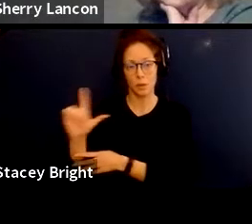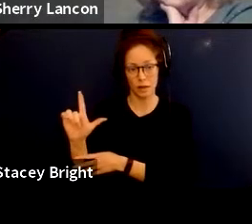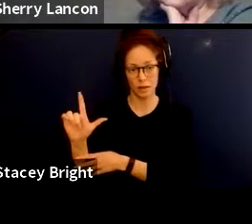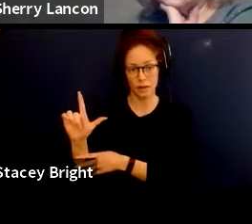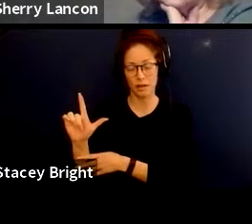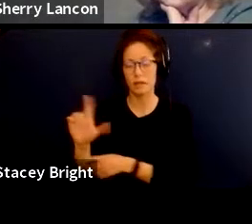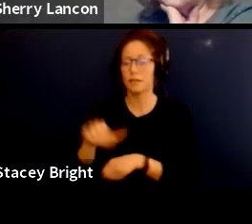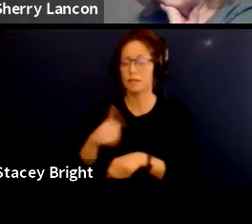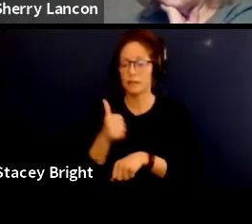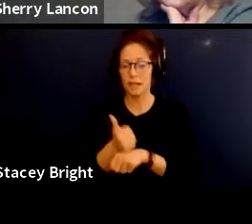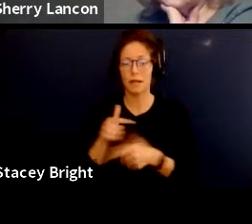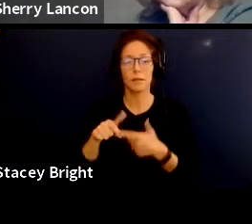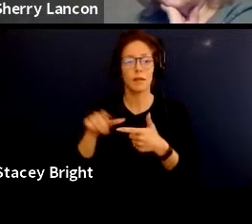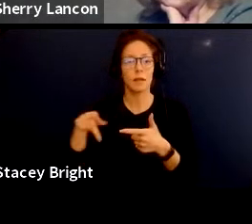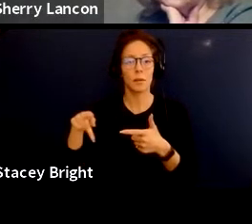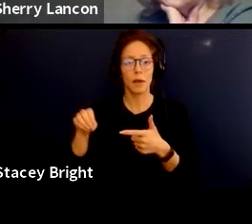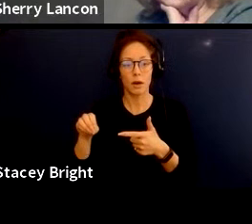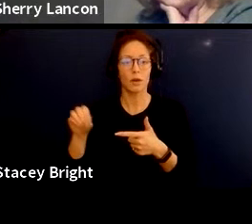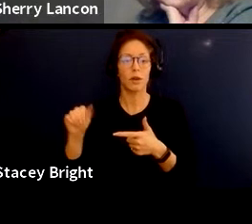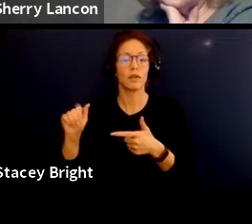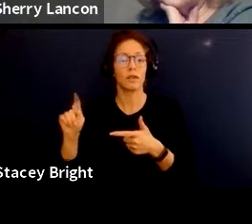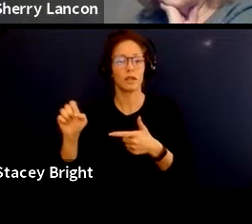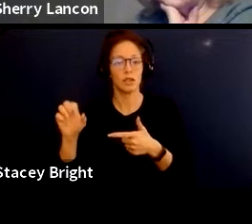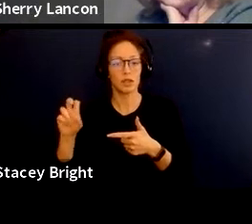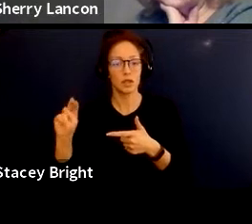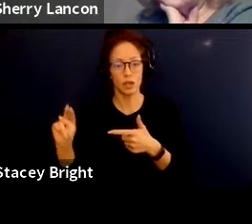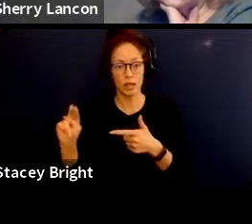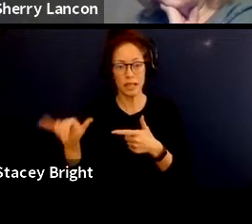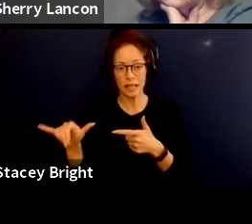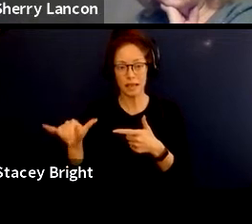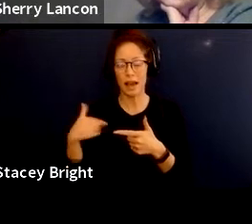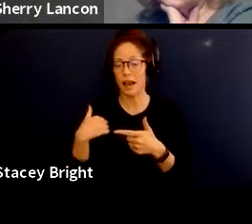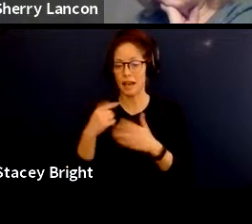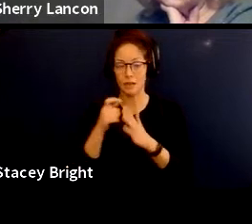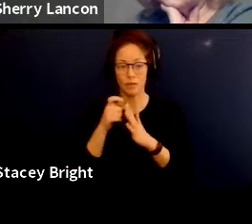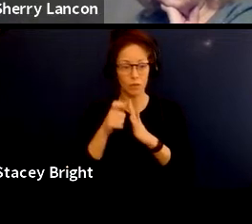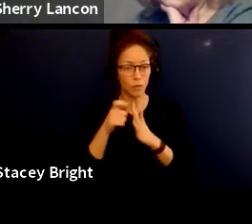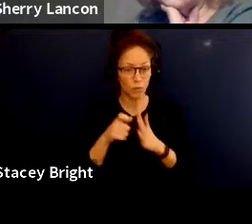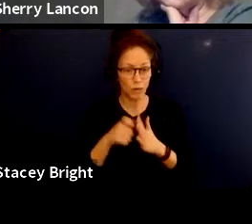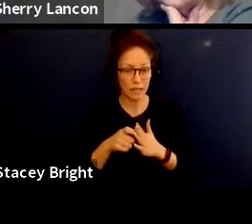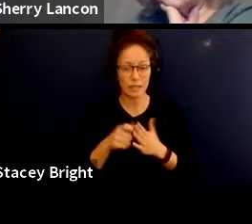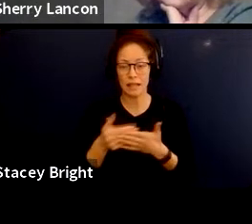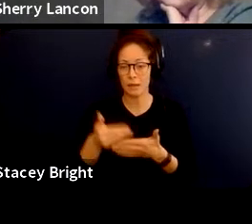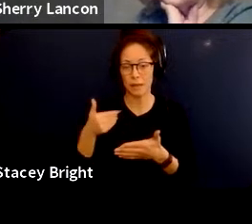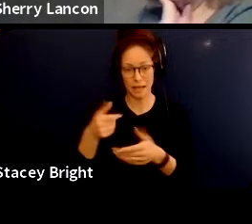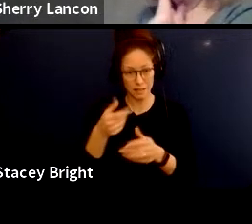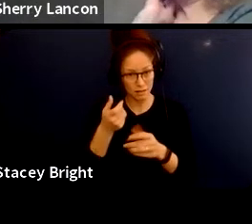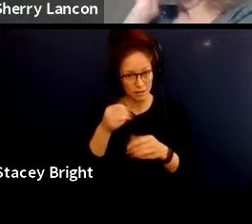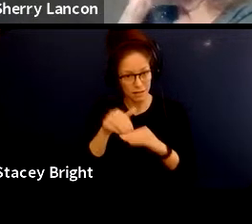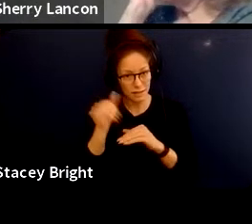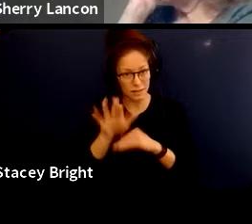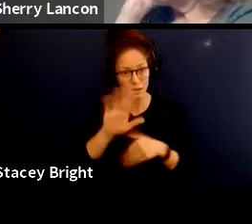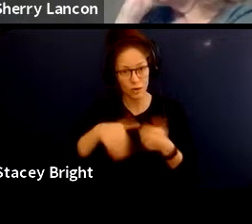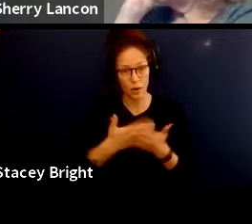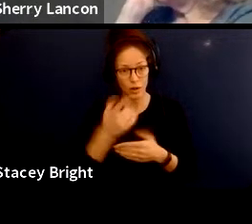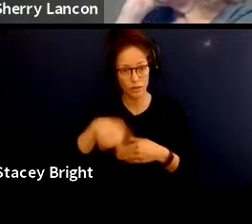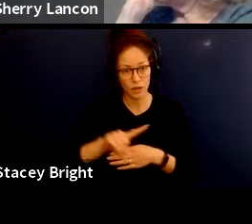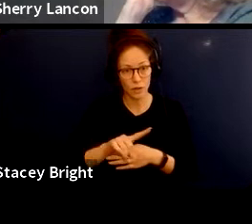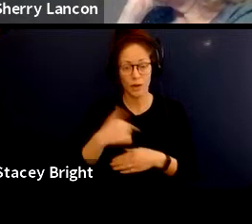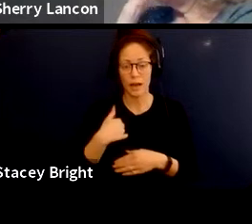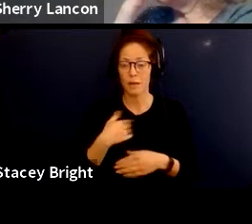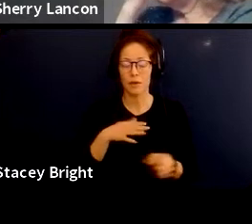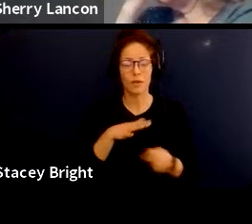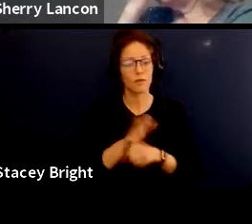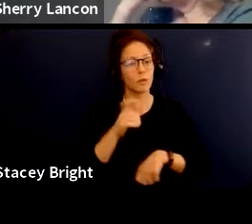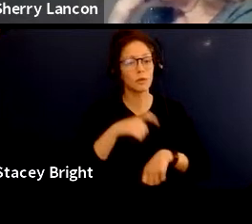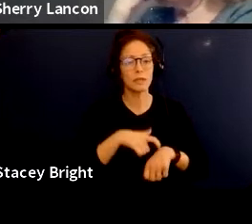power of attorney and my living will. I've written to this board in the past about my situation. I'm a full-time single parent